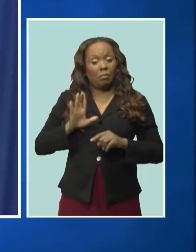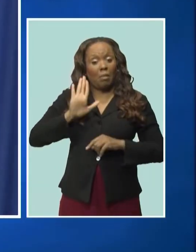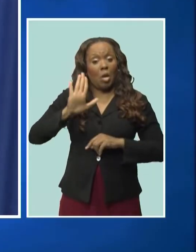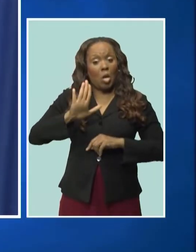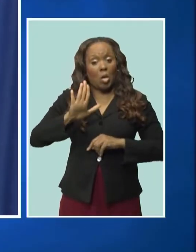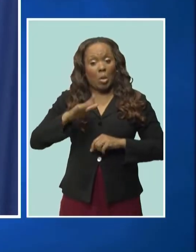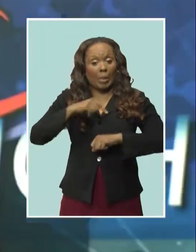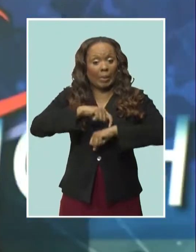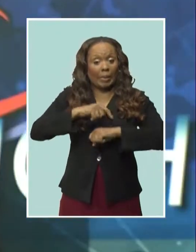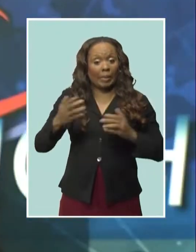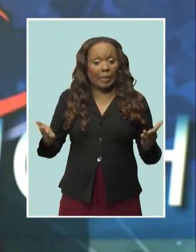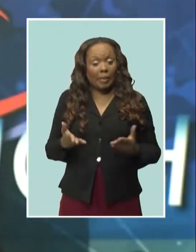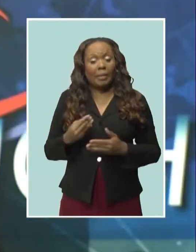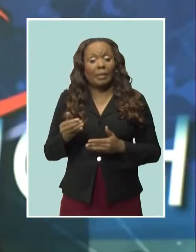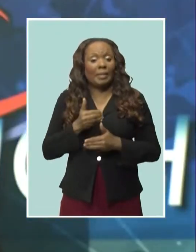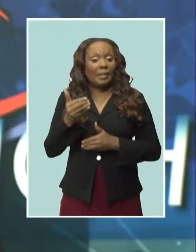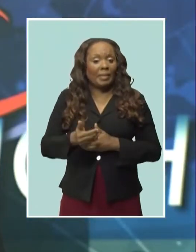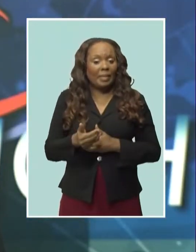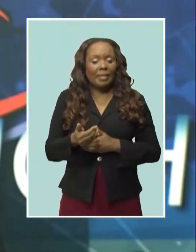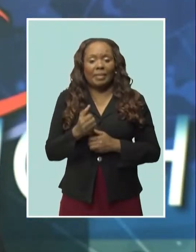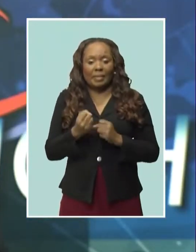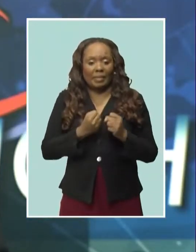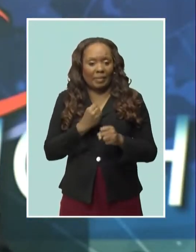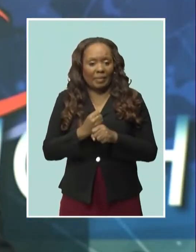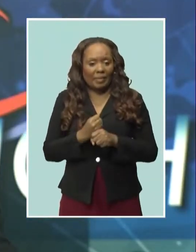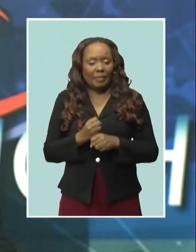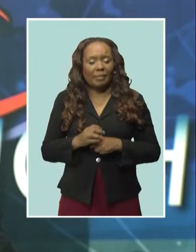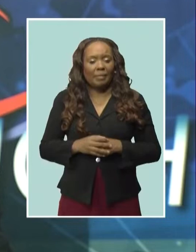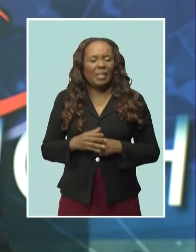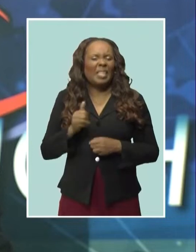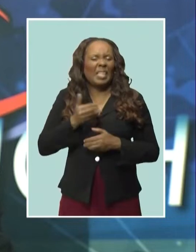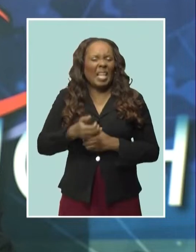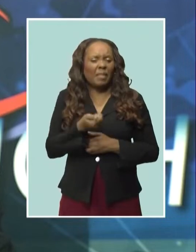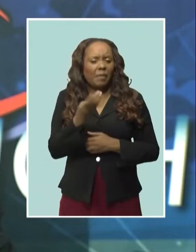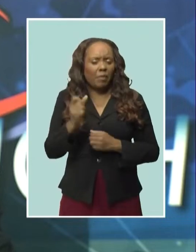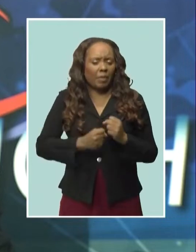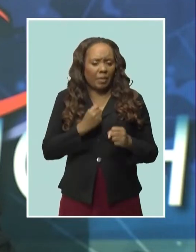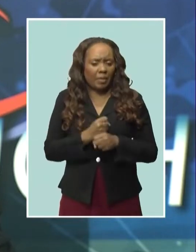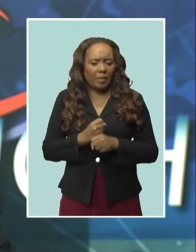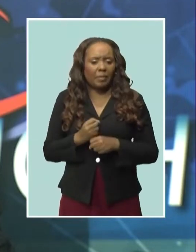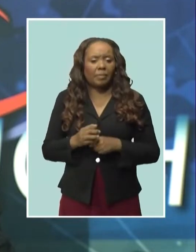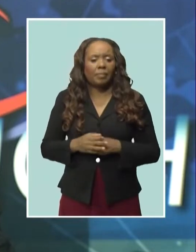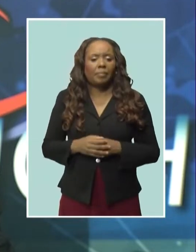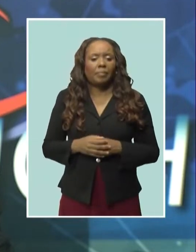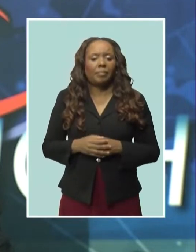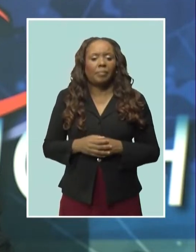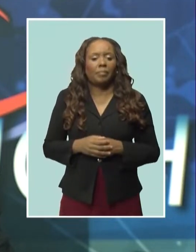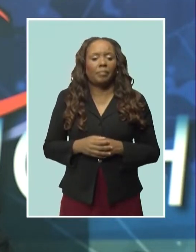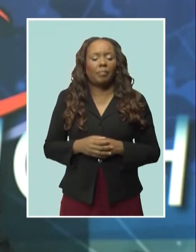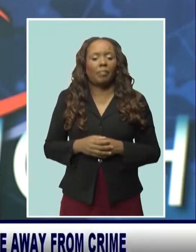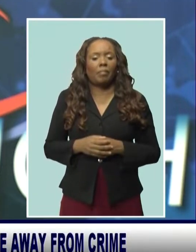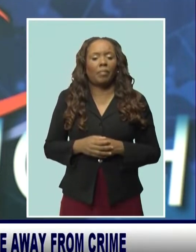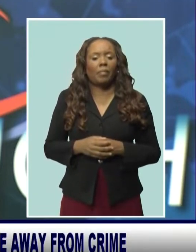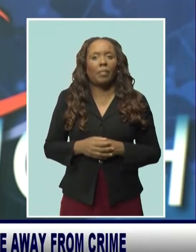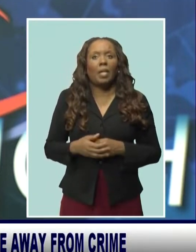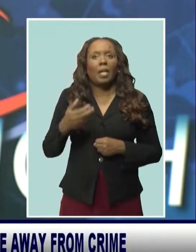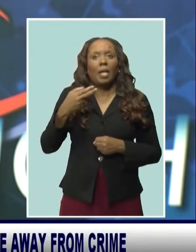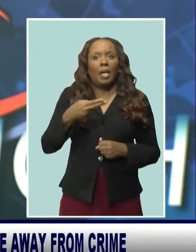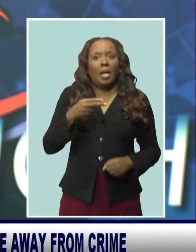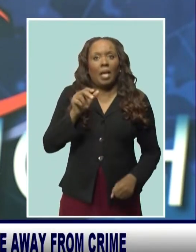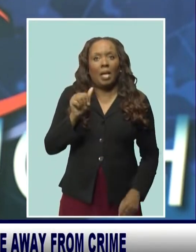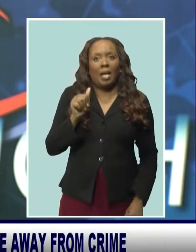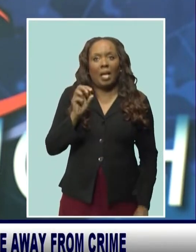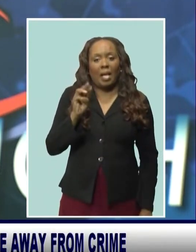couple of years. The Hamilton Lashley Human Development Foundation and community practitioners plan to renew efforts